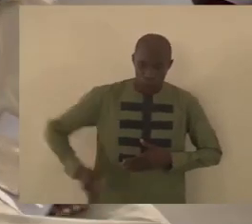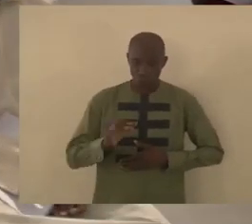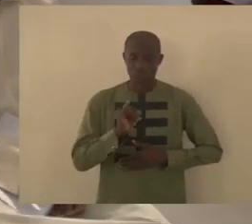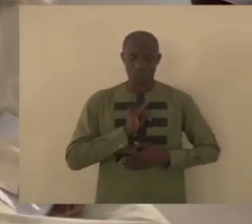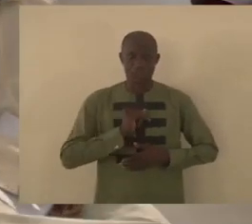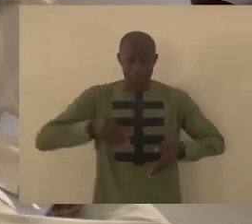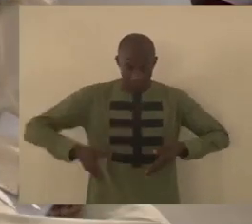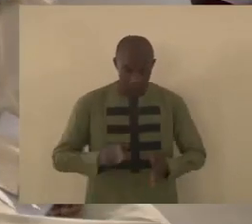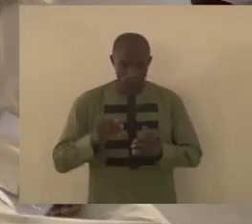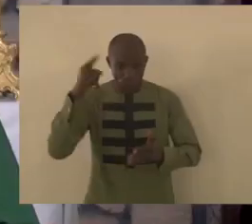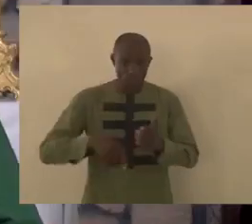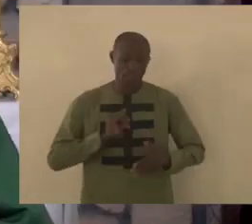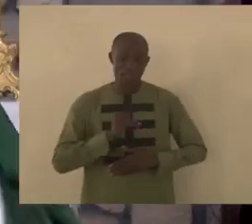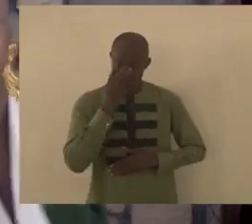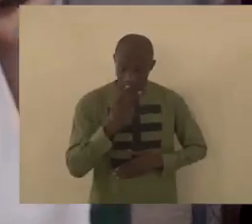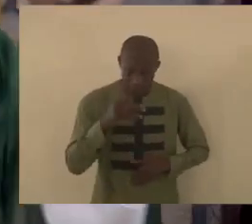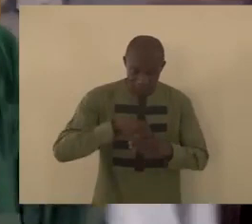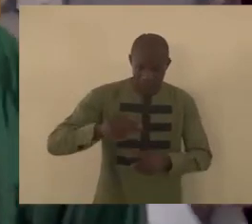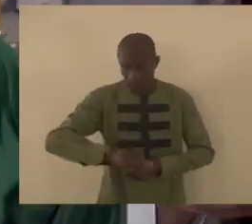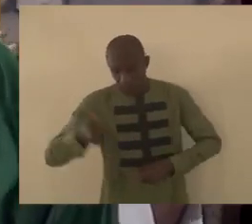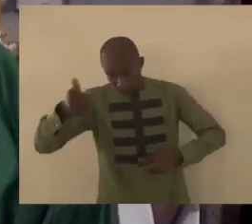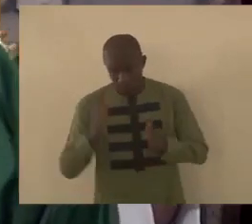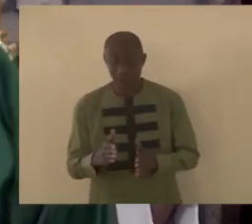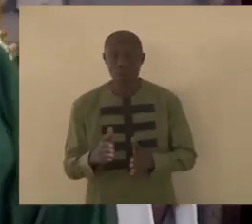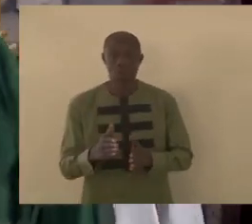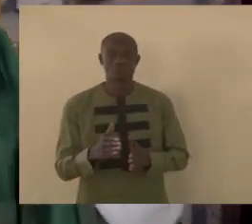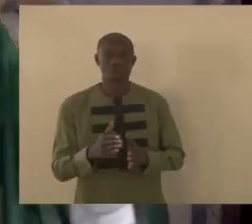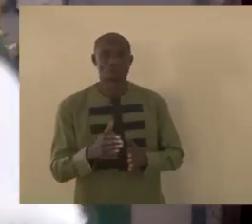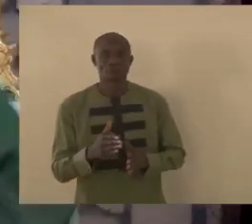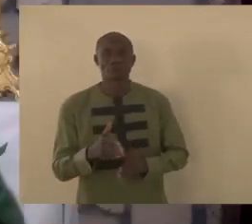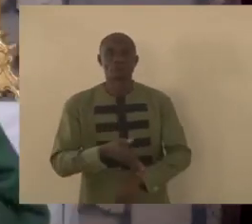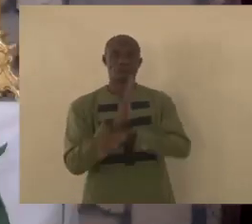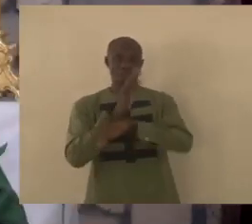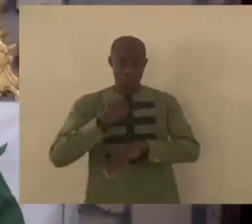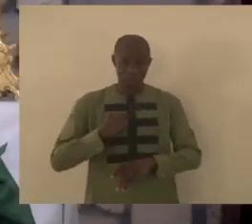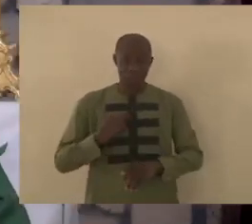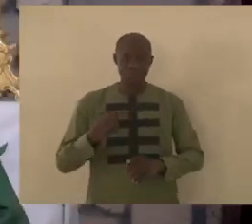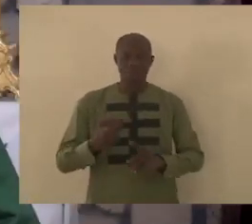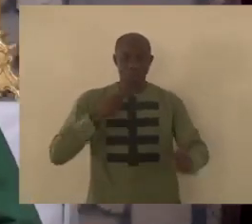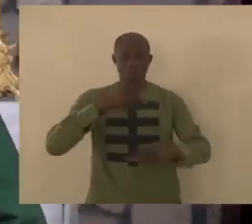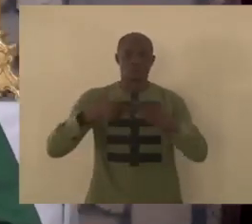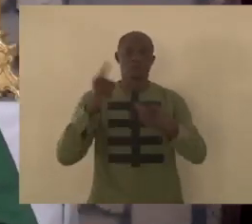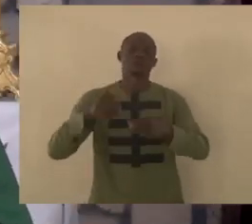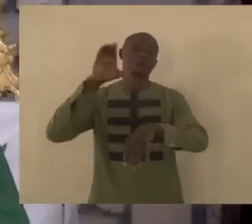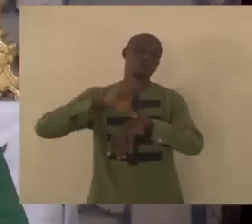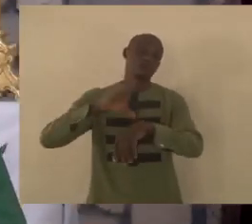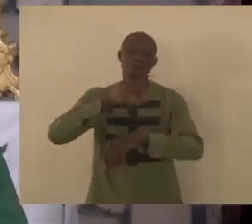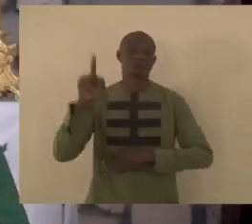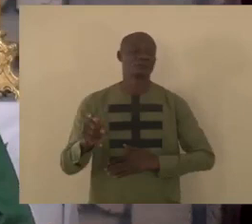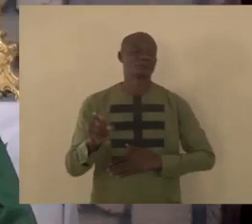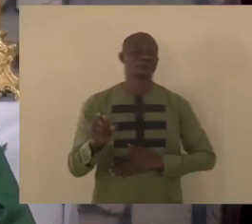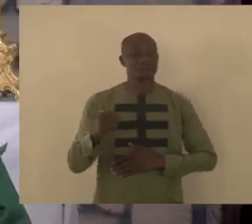Should I allow what I see in others deter me from going to church?